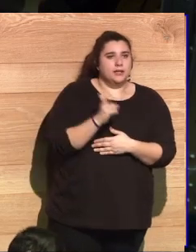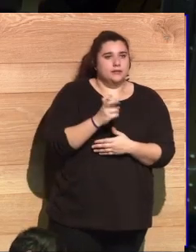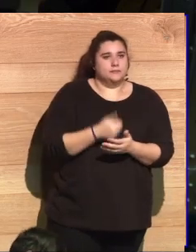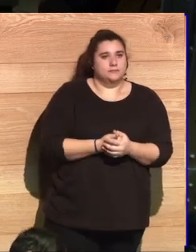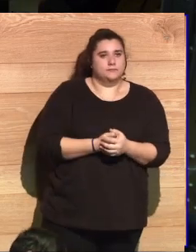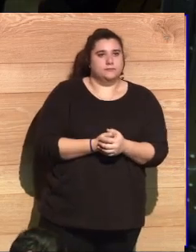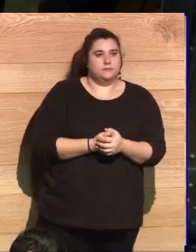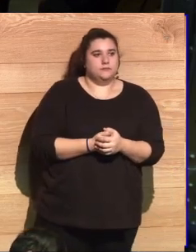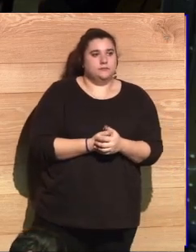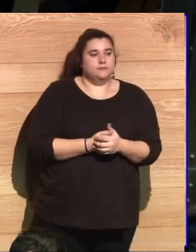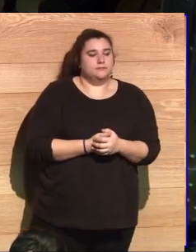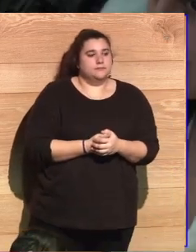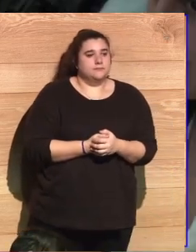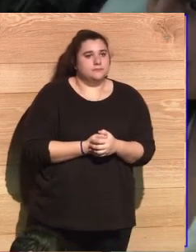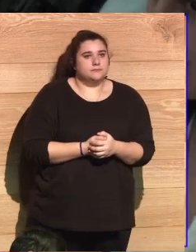much for coming along.